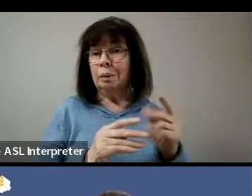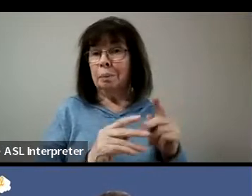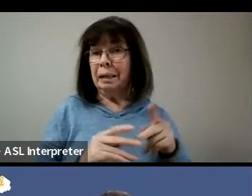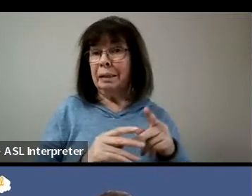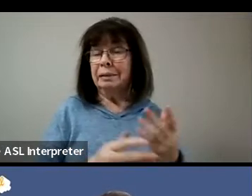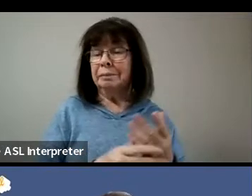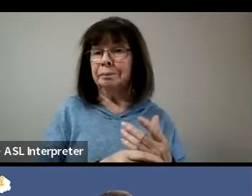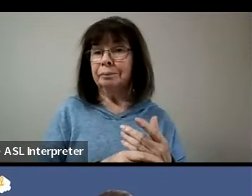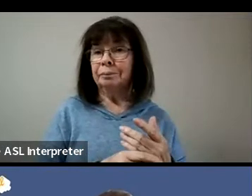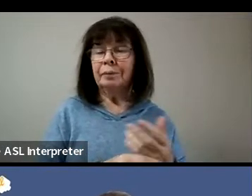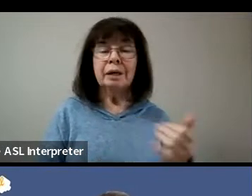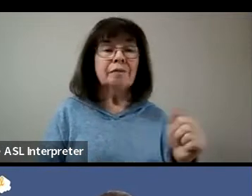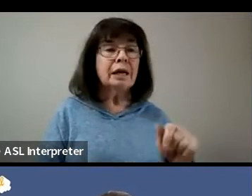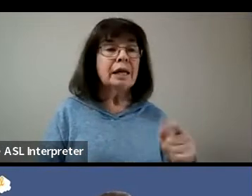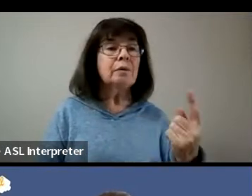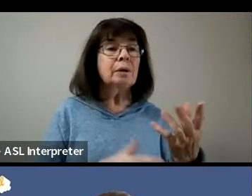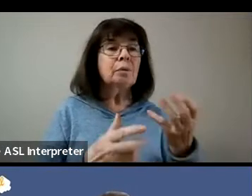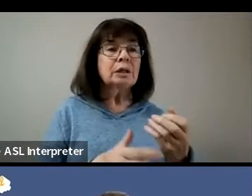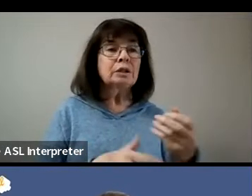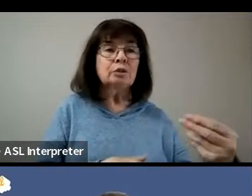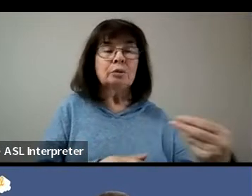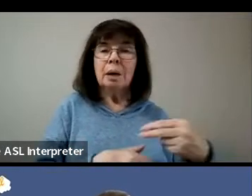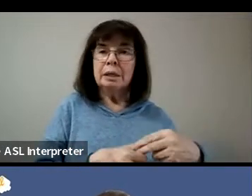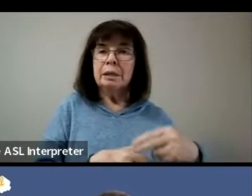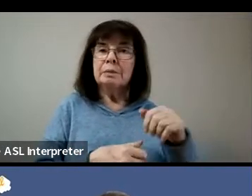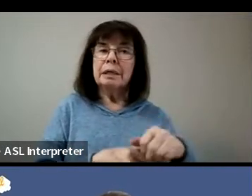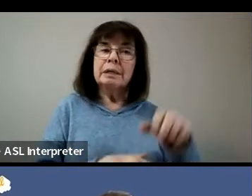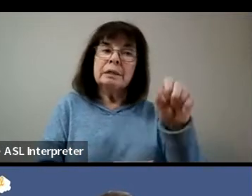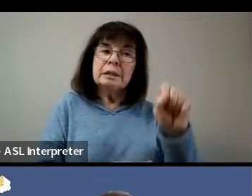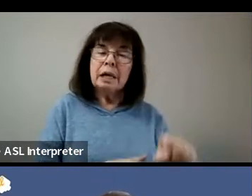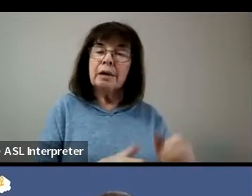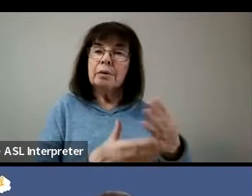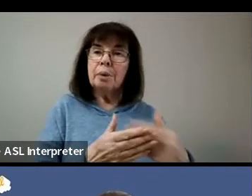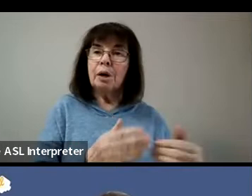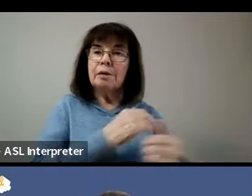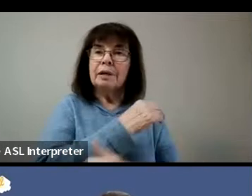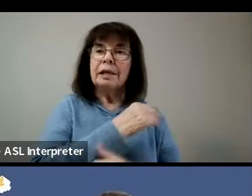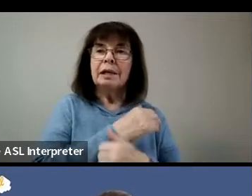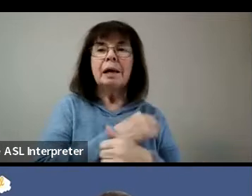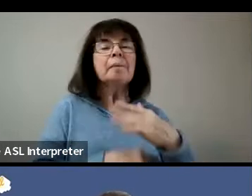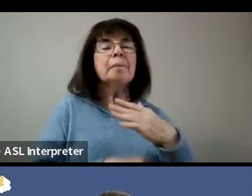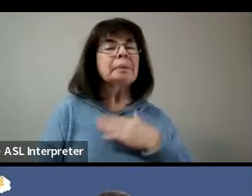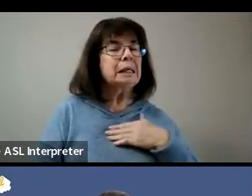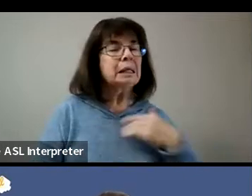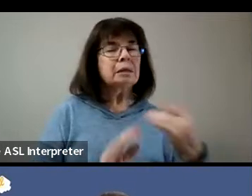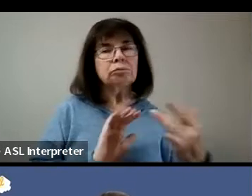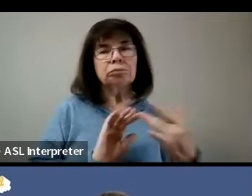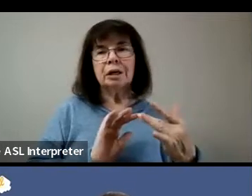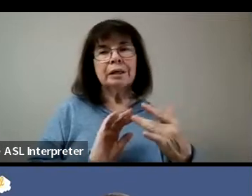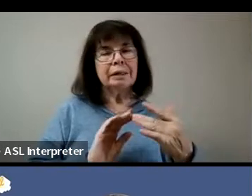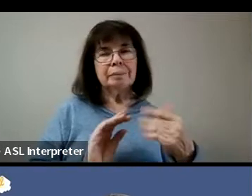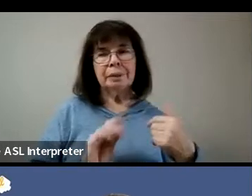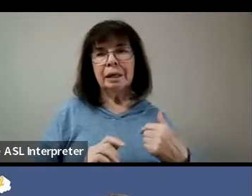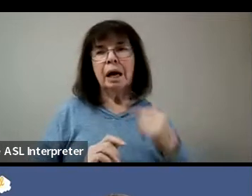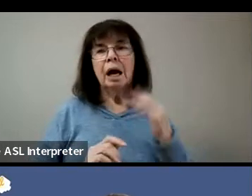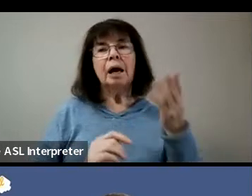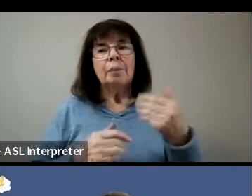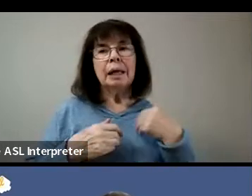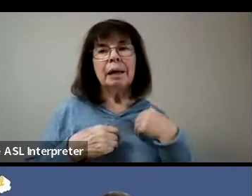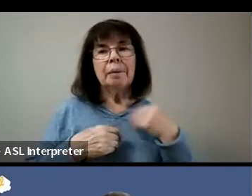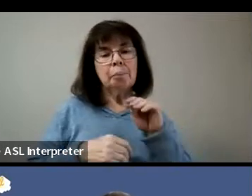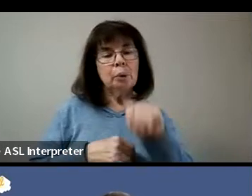if anyone wants to participate in the southern part of the county, feel free to reach out to me. I'll have my email in the